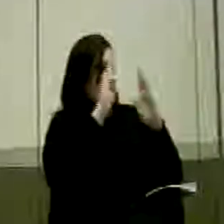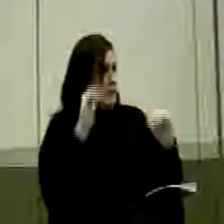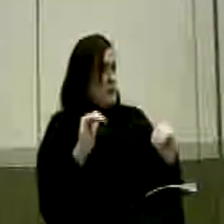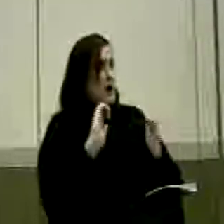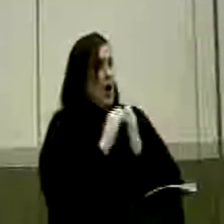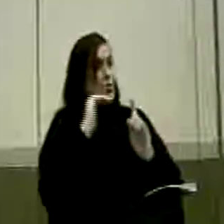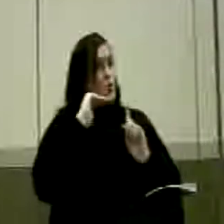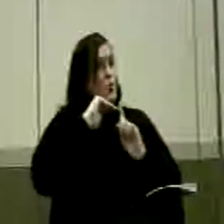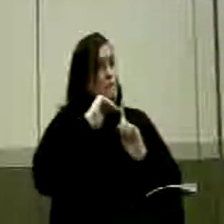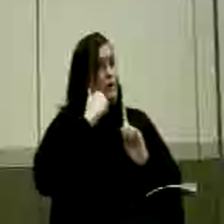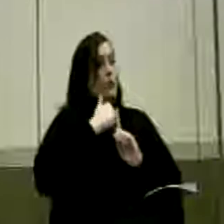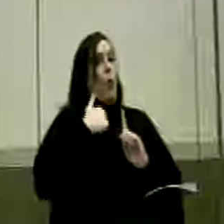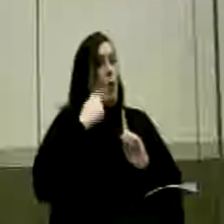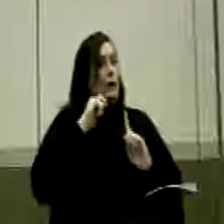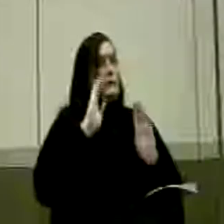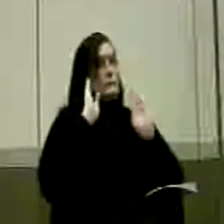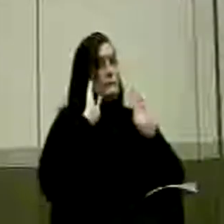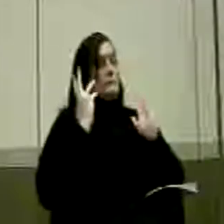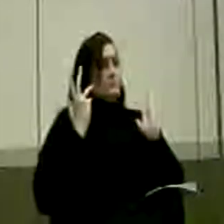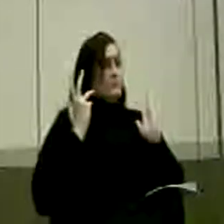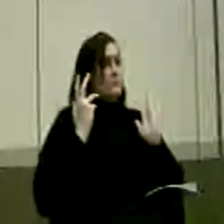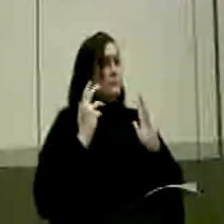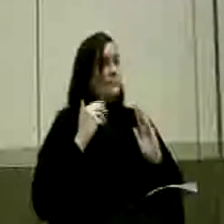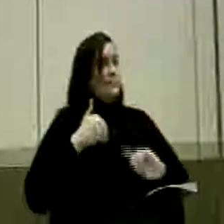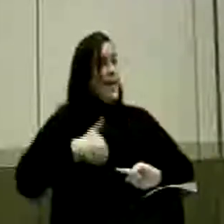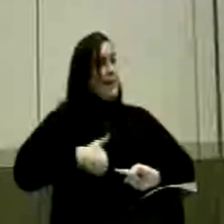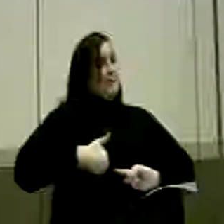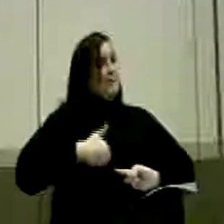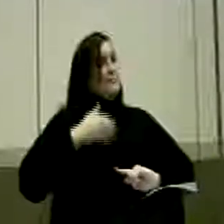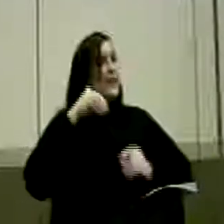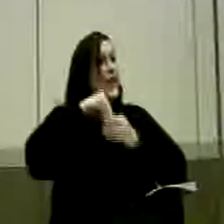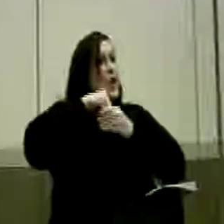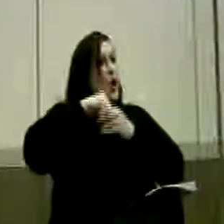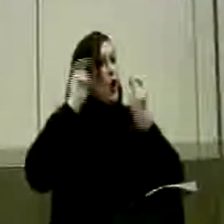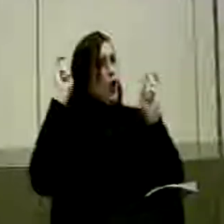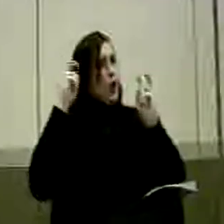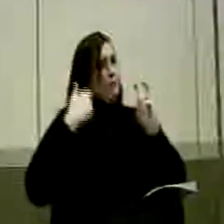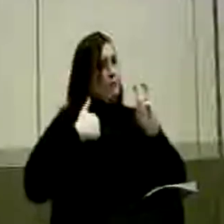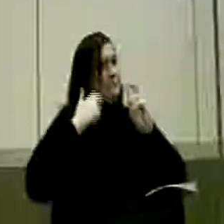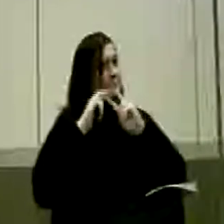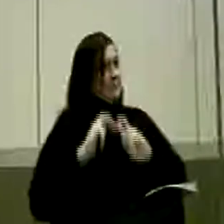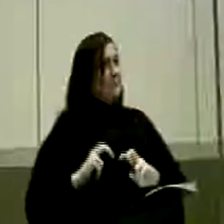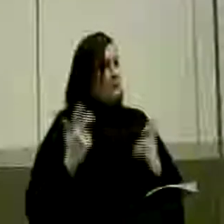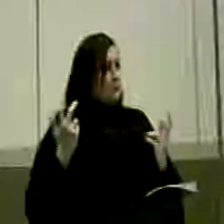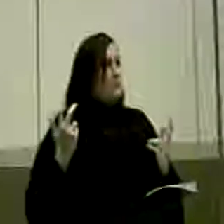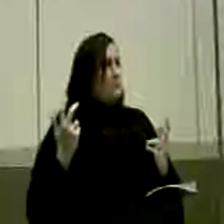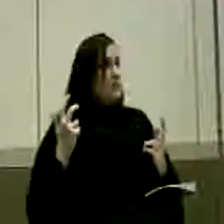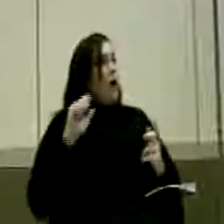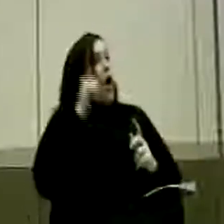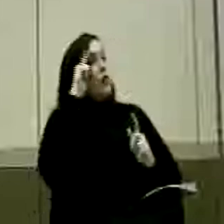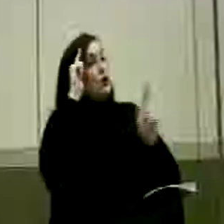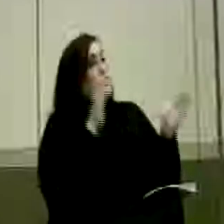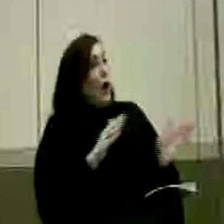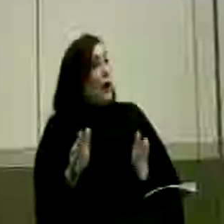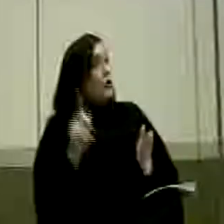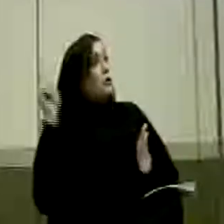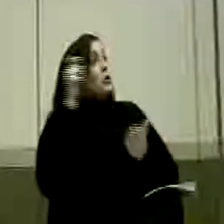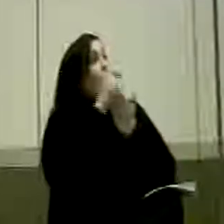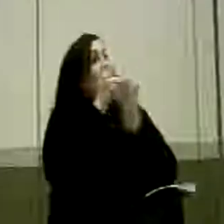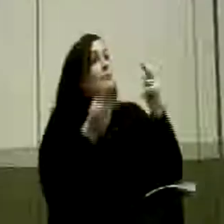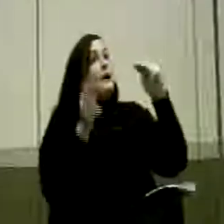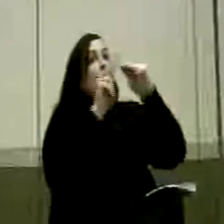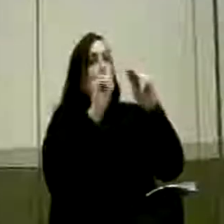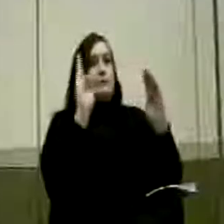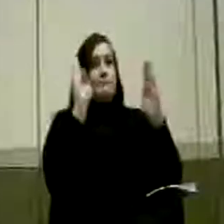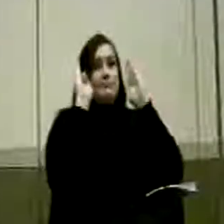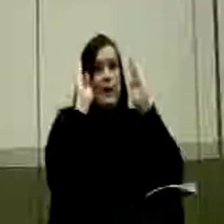remind themselves. That inner speech, inner talk, that's been what some of the other research has talked about, some of the additional strategies to help increase